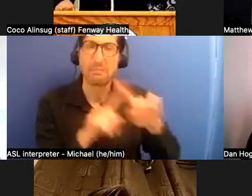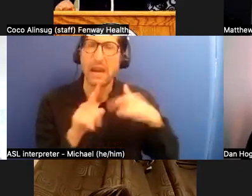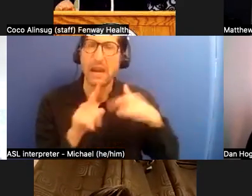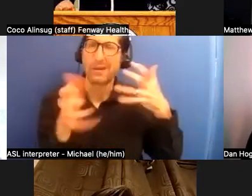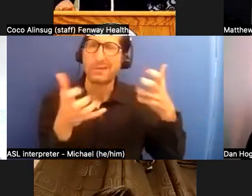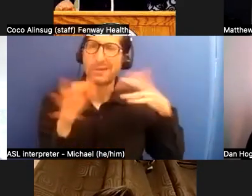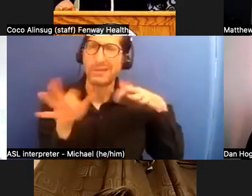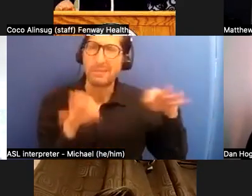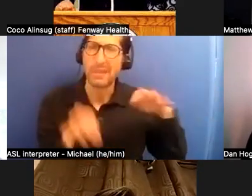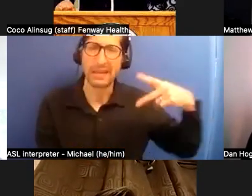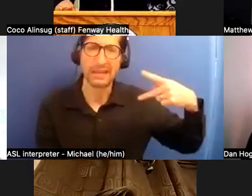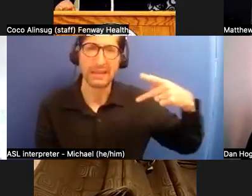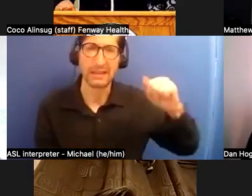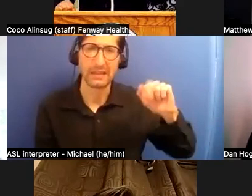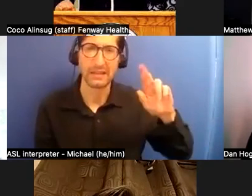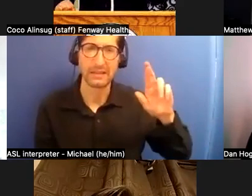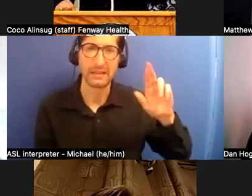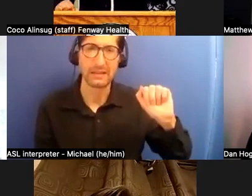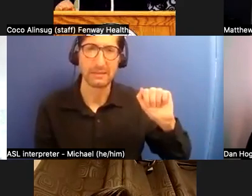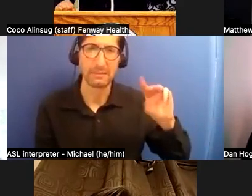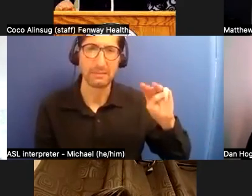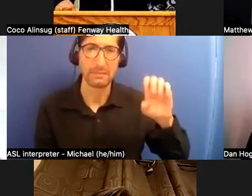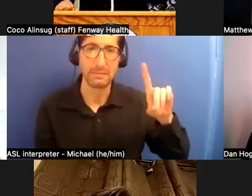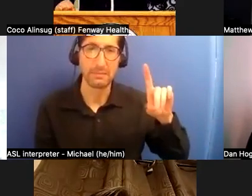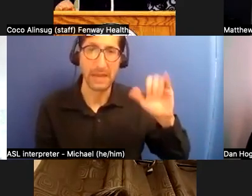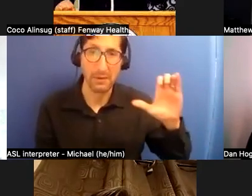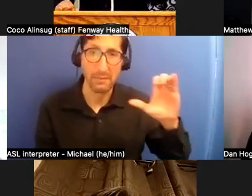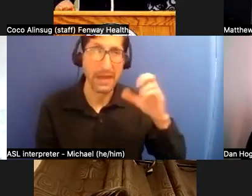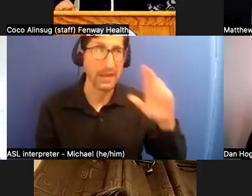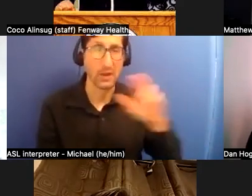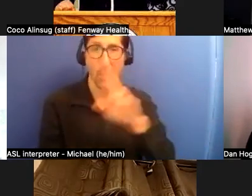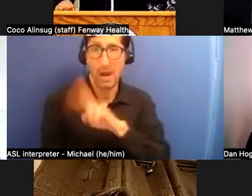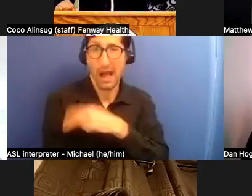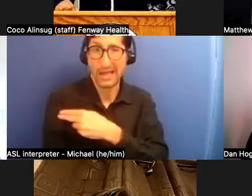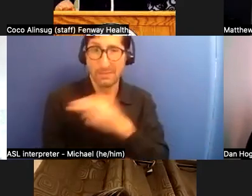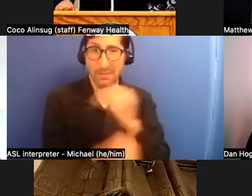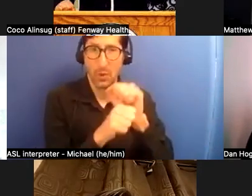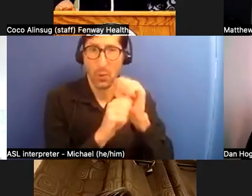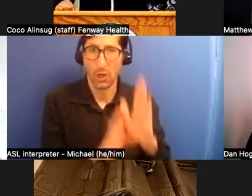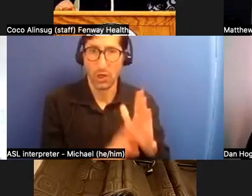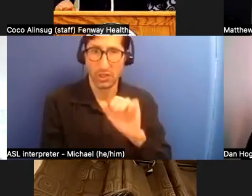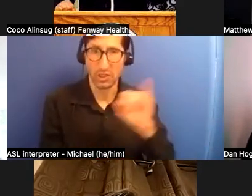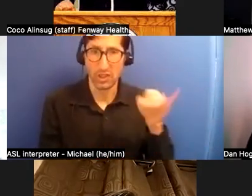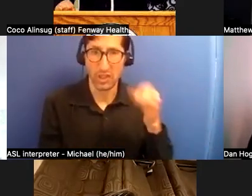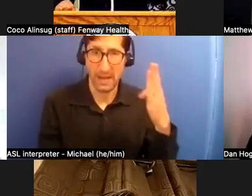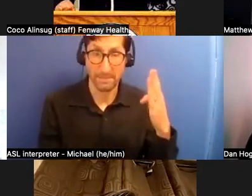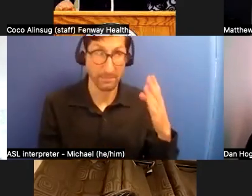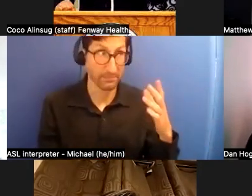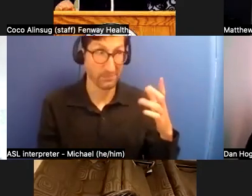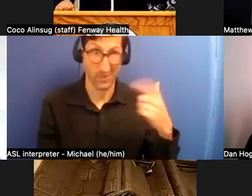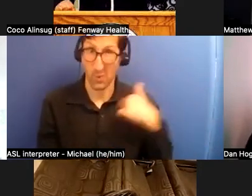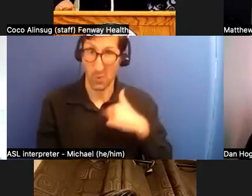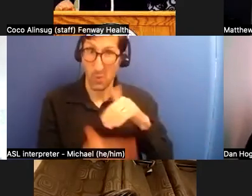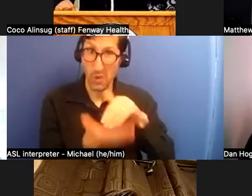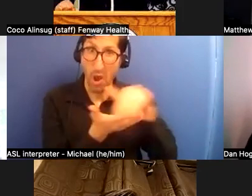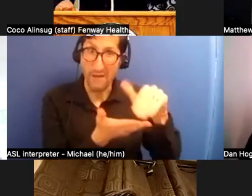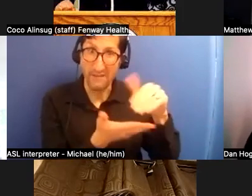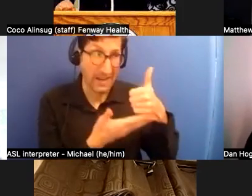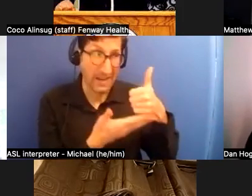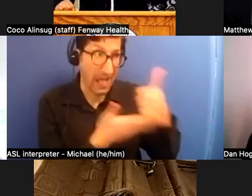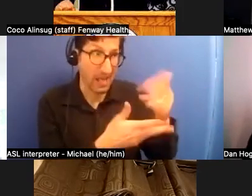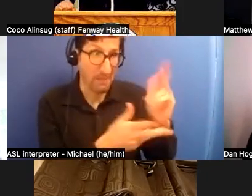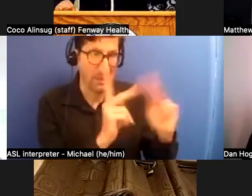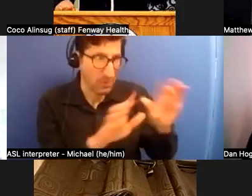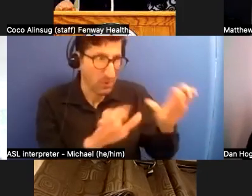We help people who are doing illegal things all the time. That's our job. This is a medical facility